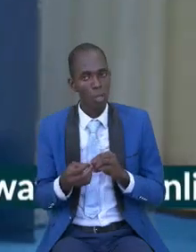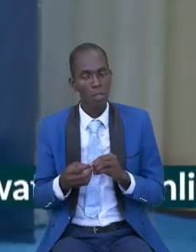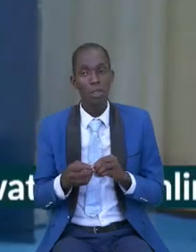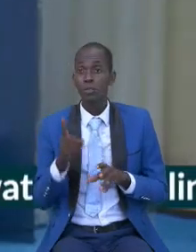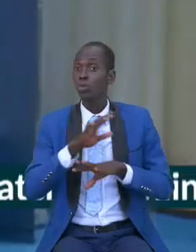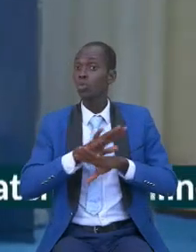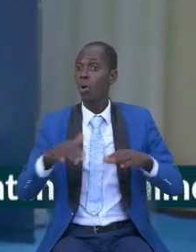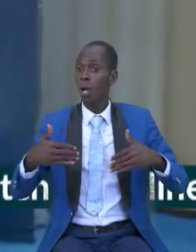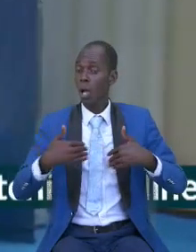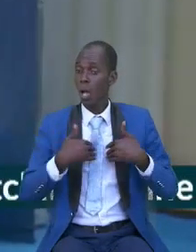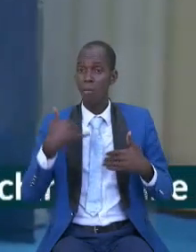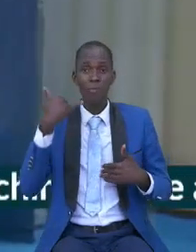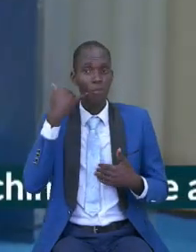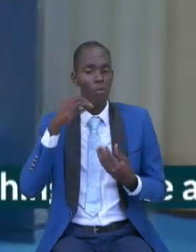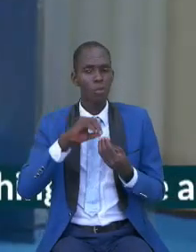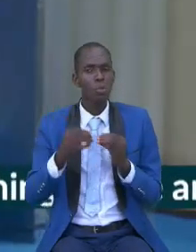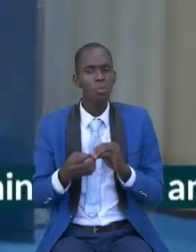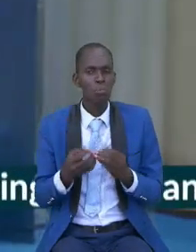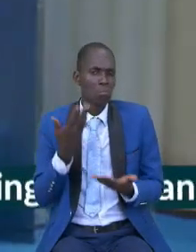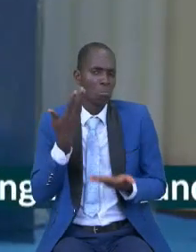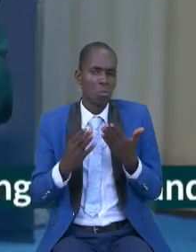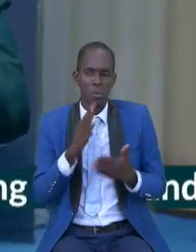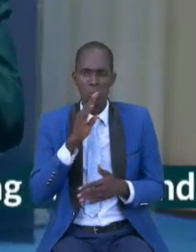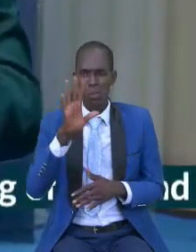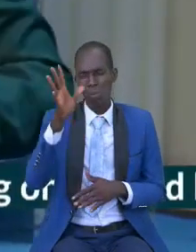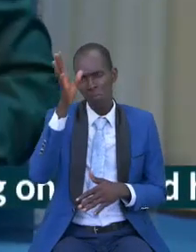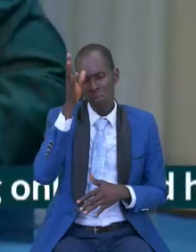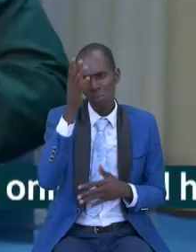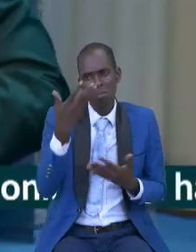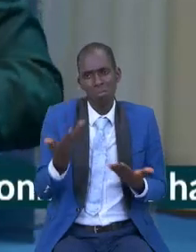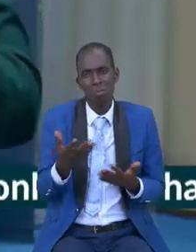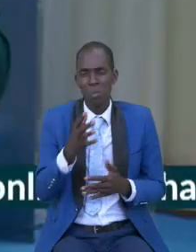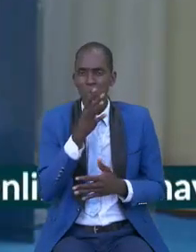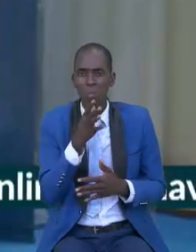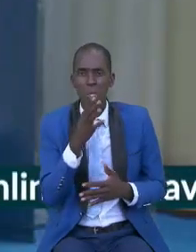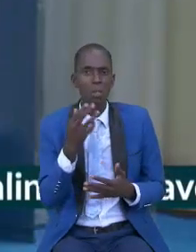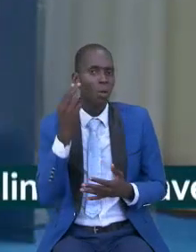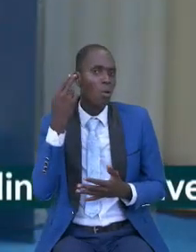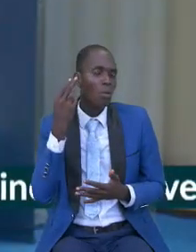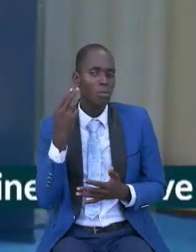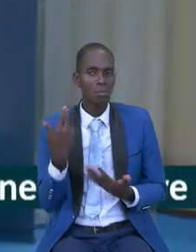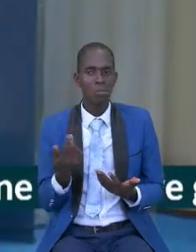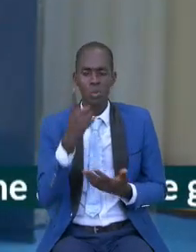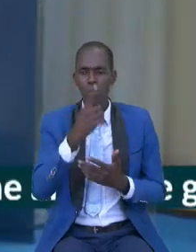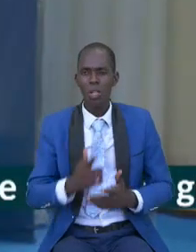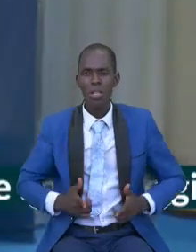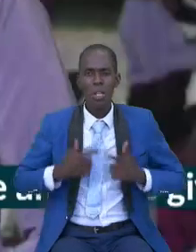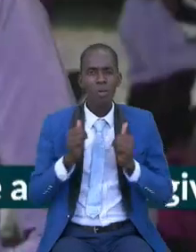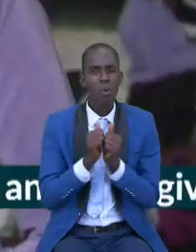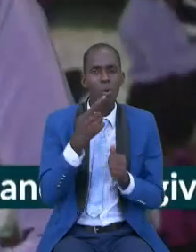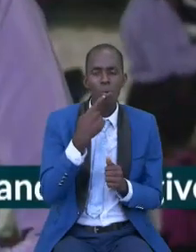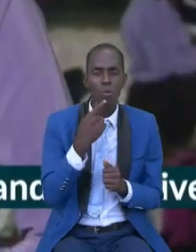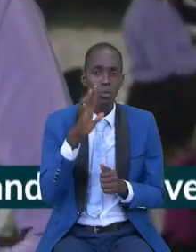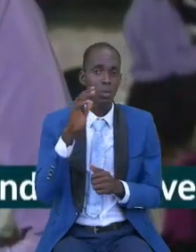neighbor, a friend, or a brother, a sister around you that you normally use their numbers.